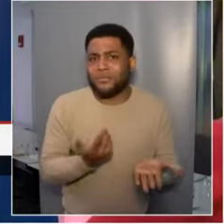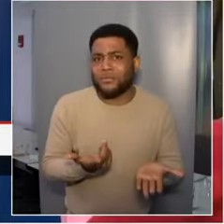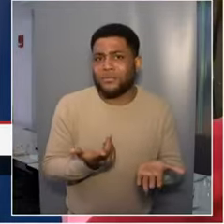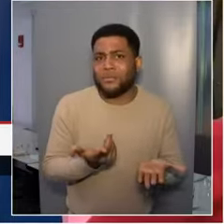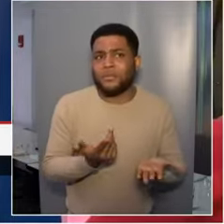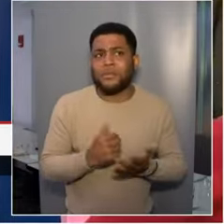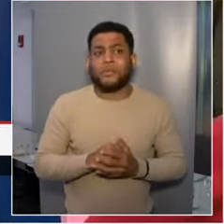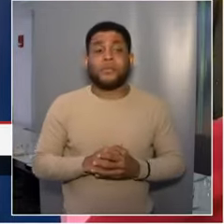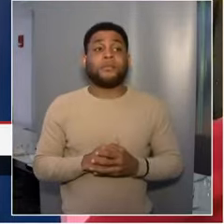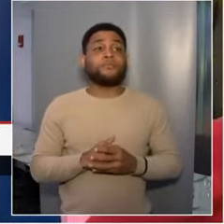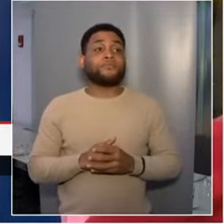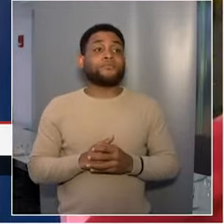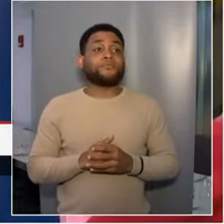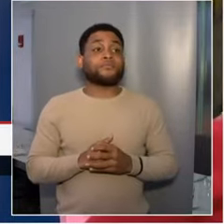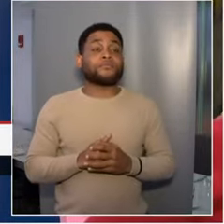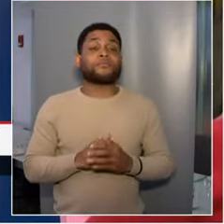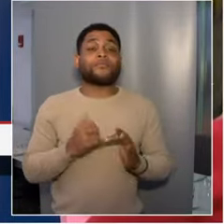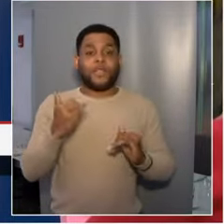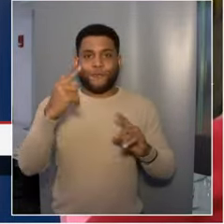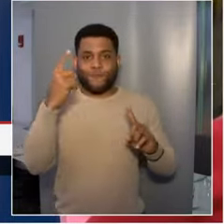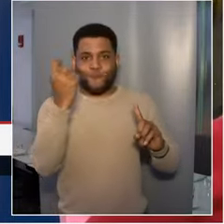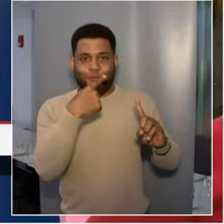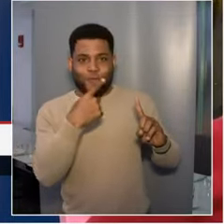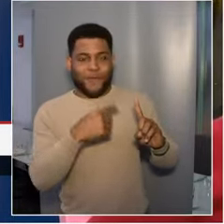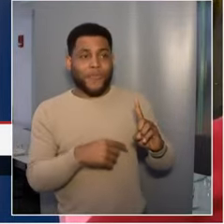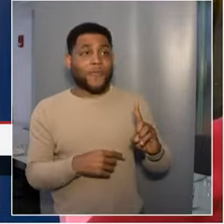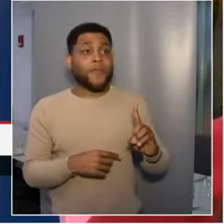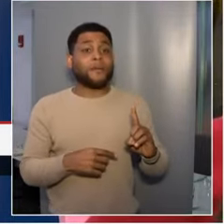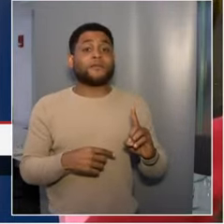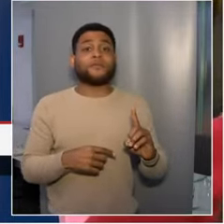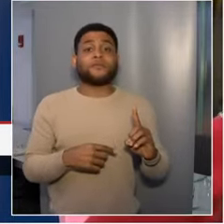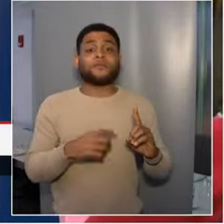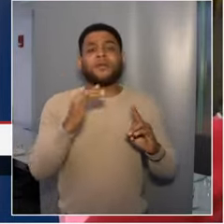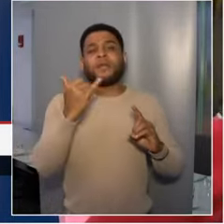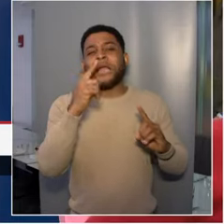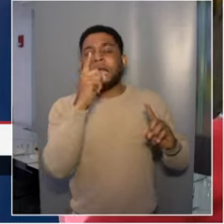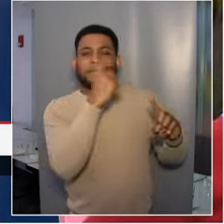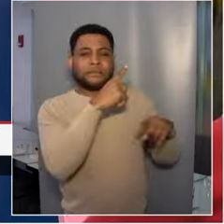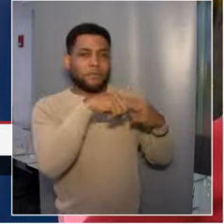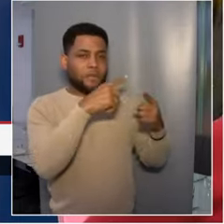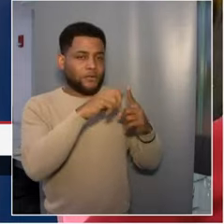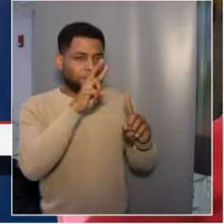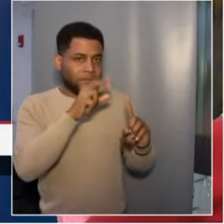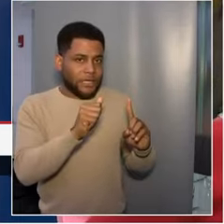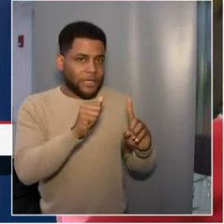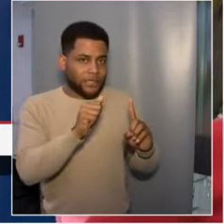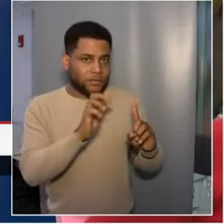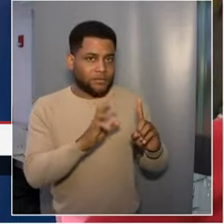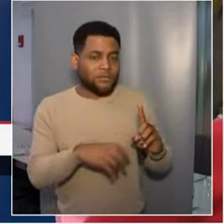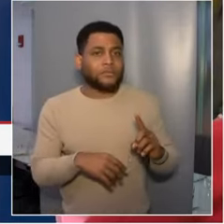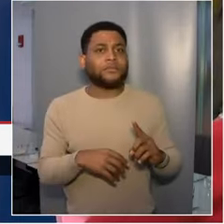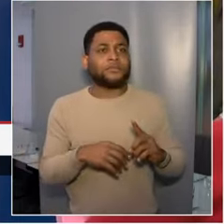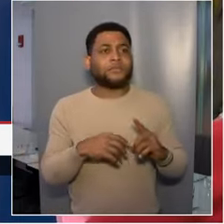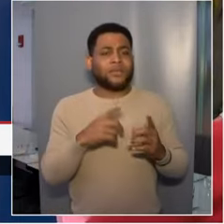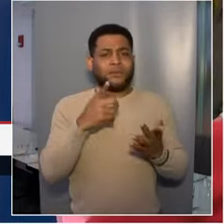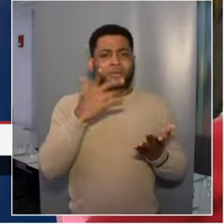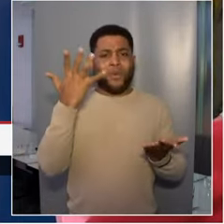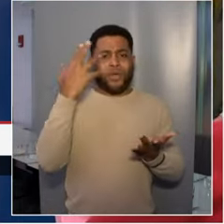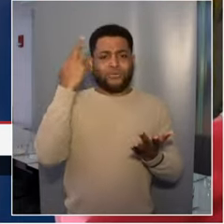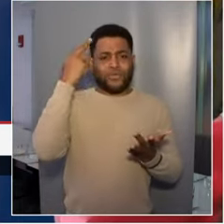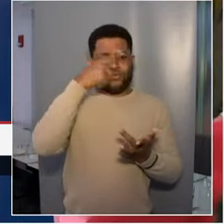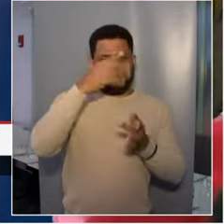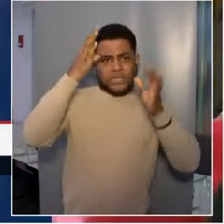to talk about Virginia today, but I'll ask about Virginia anyway. What was it, the tipping point that made you sign with D.C.? Was it D.C. had